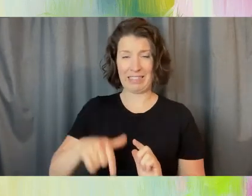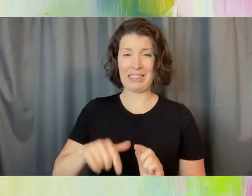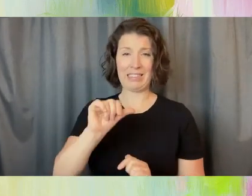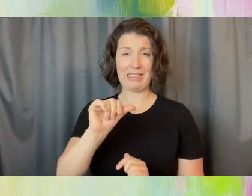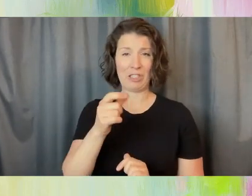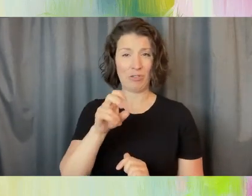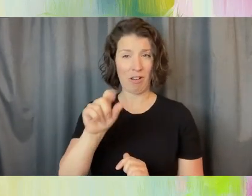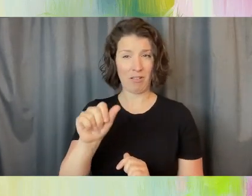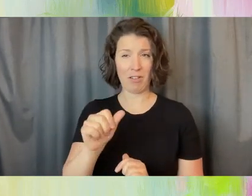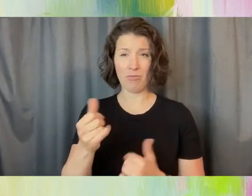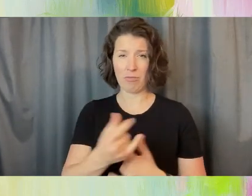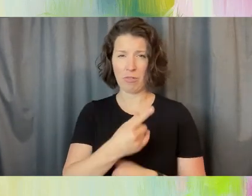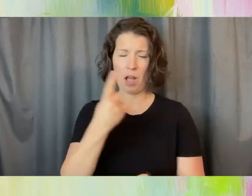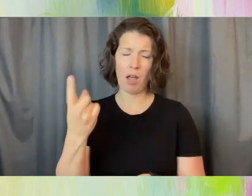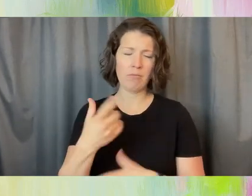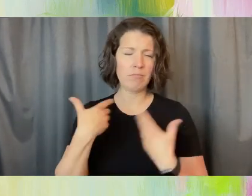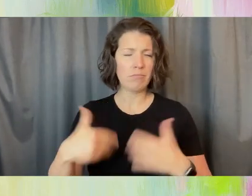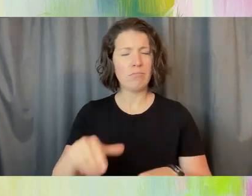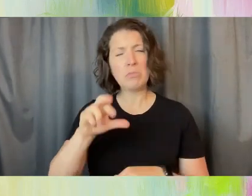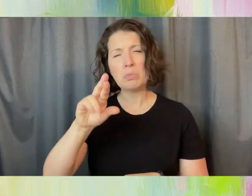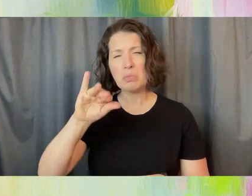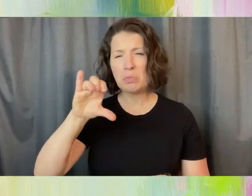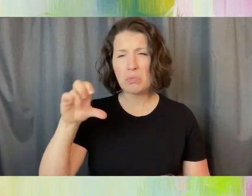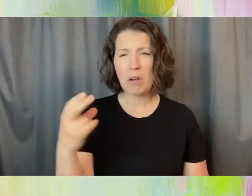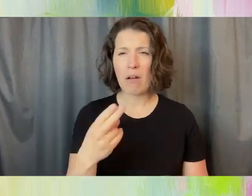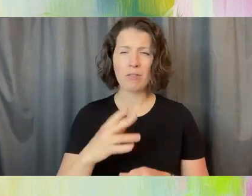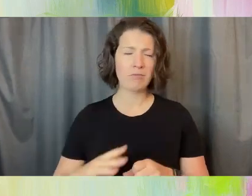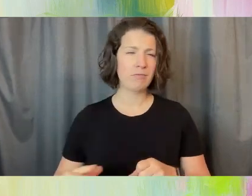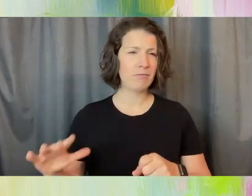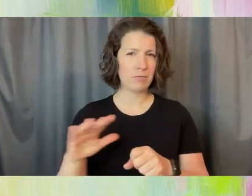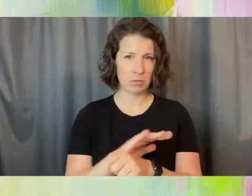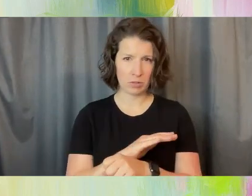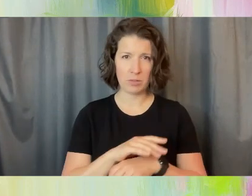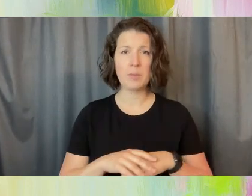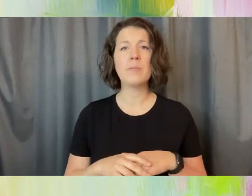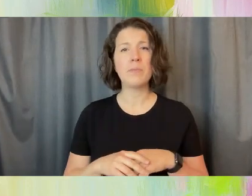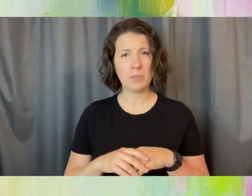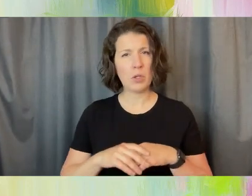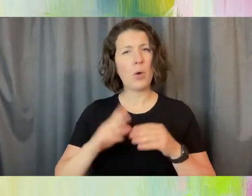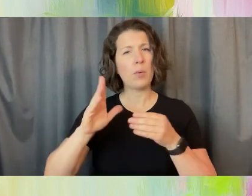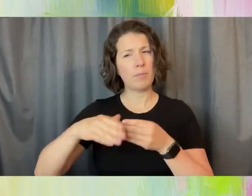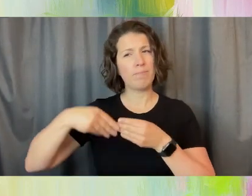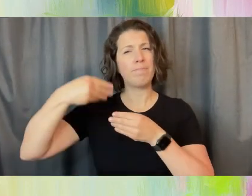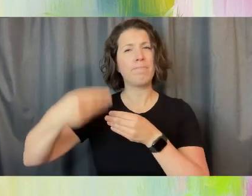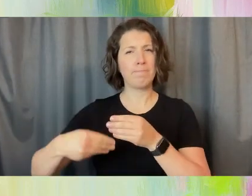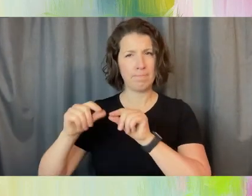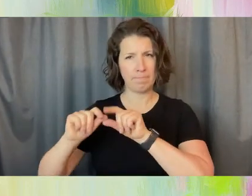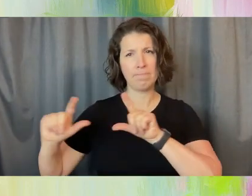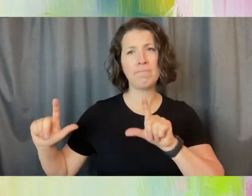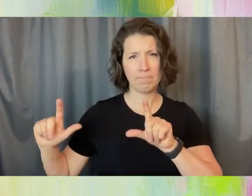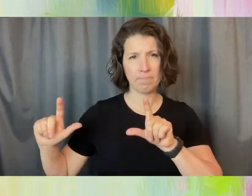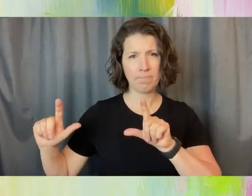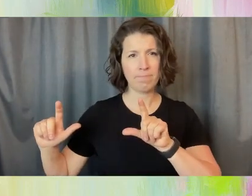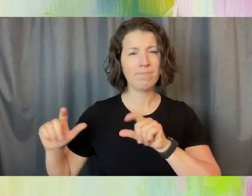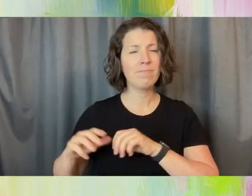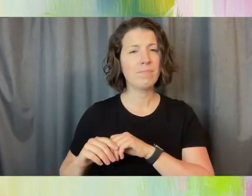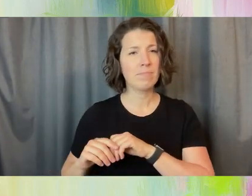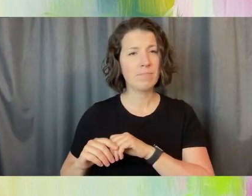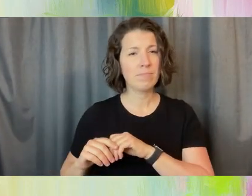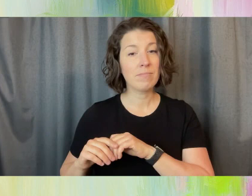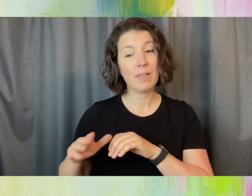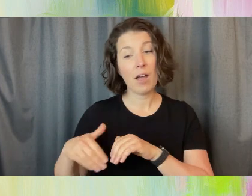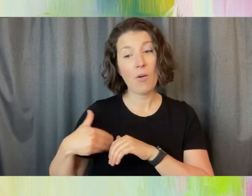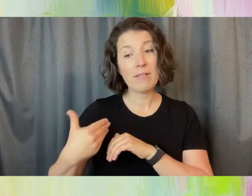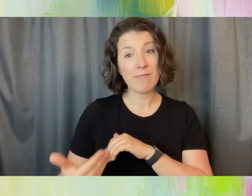if we could have the first slide, please. So some of our last policy